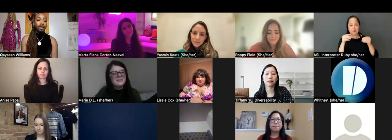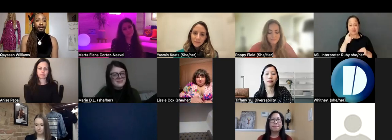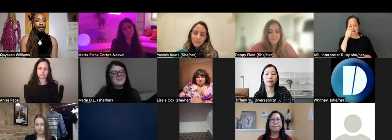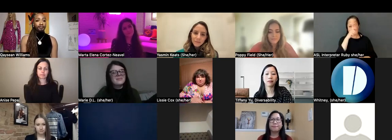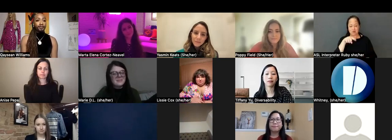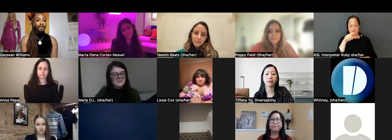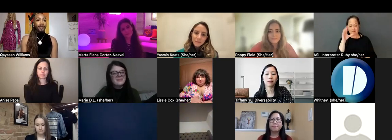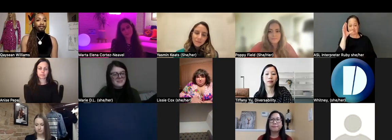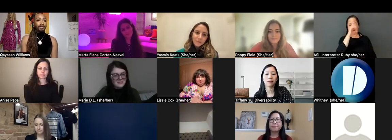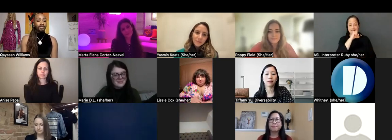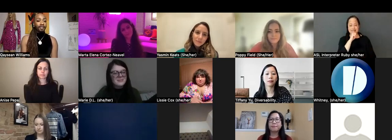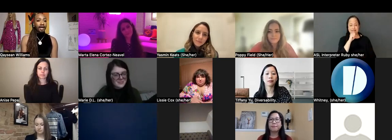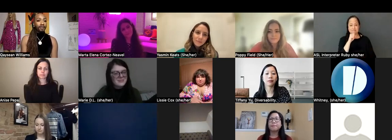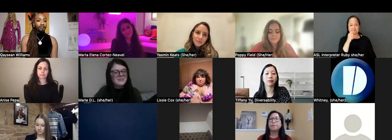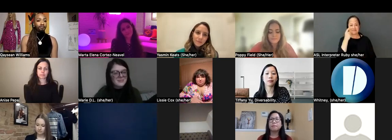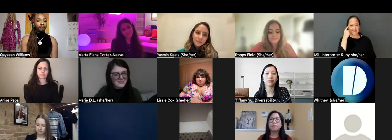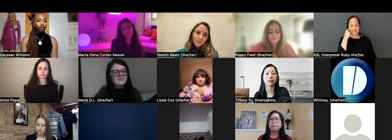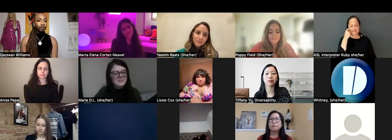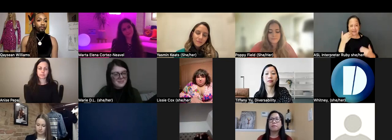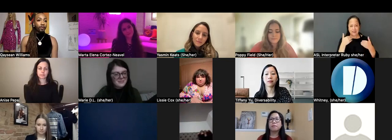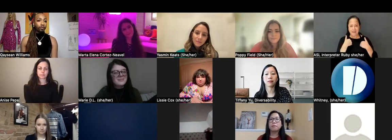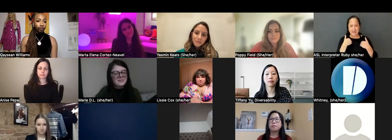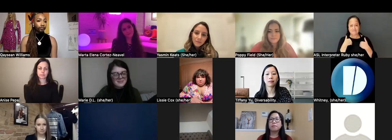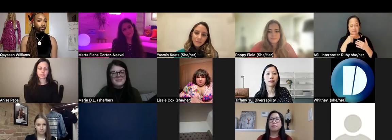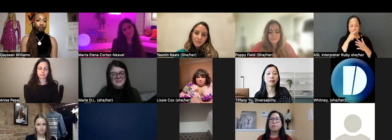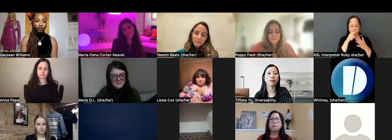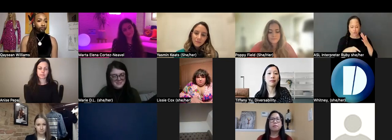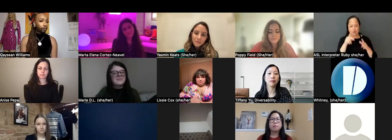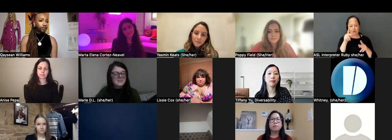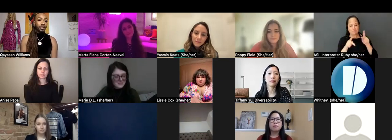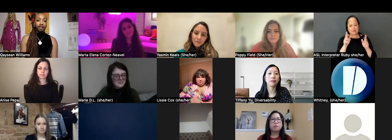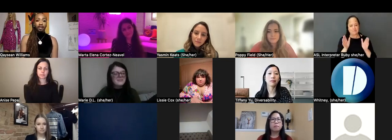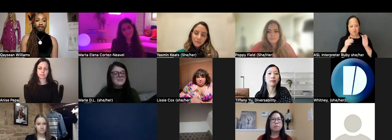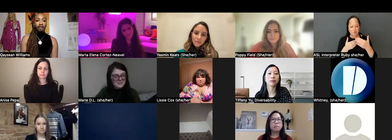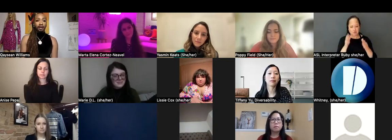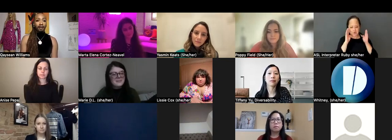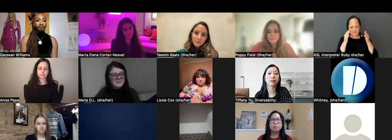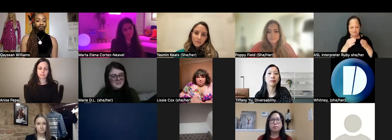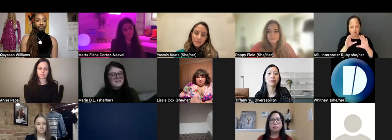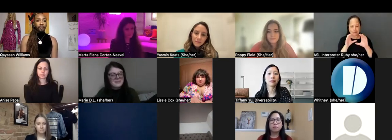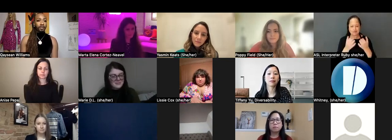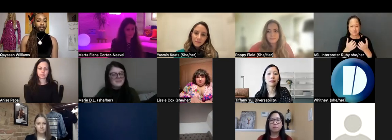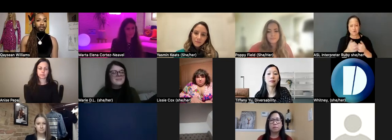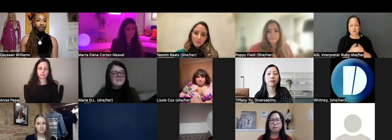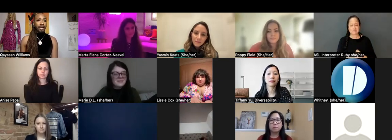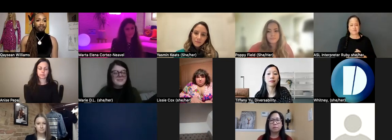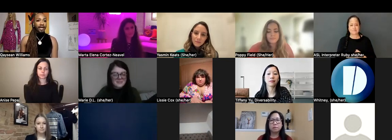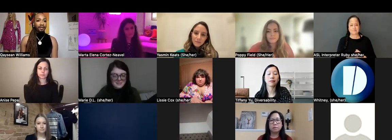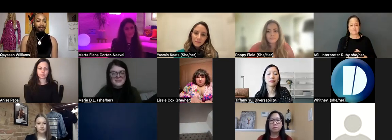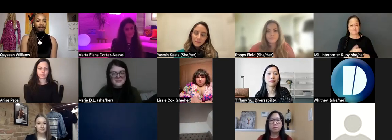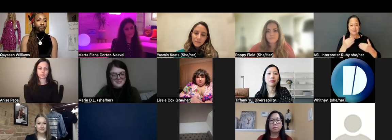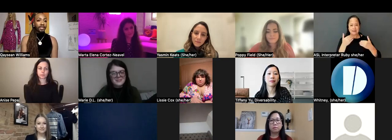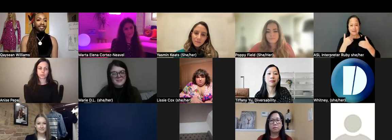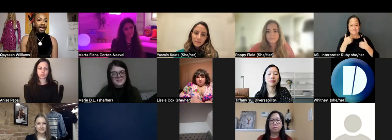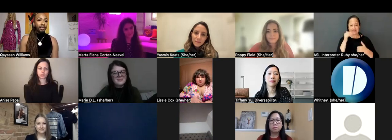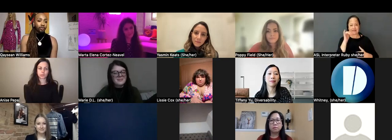well. So yeah, I think that just having those people in the rooms, those focus groups, and just having